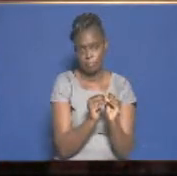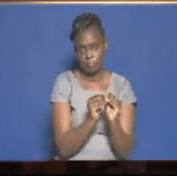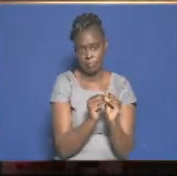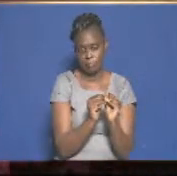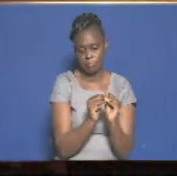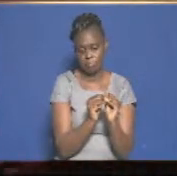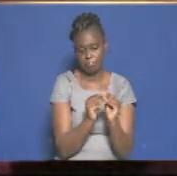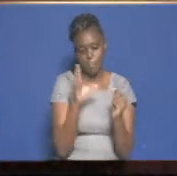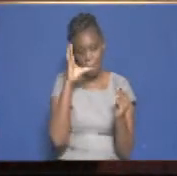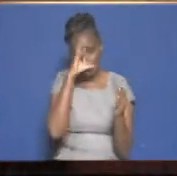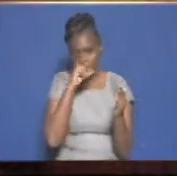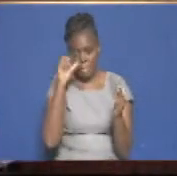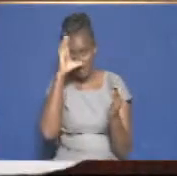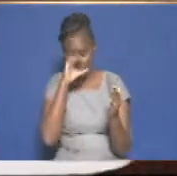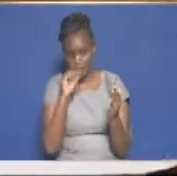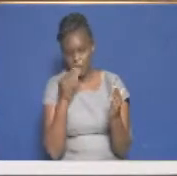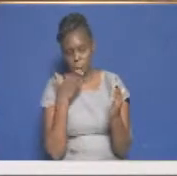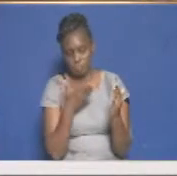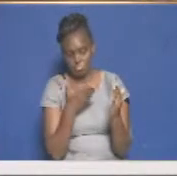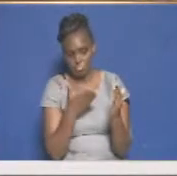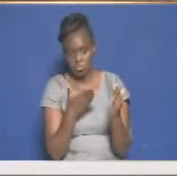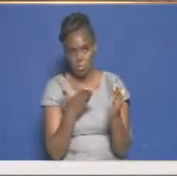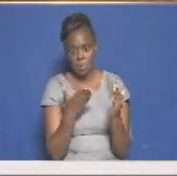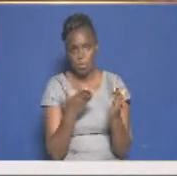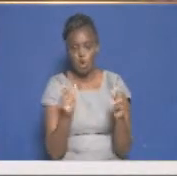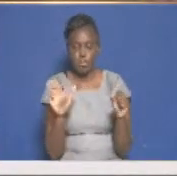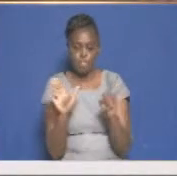out or completely or given